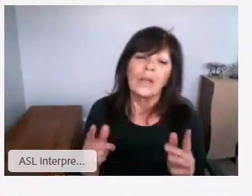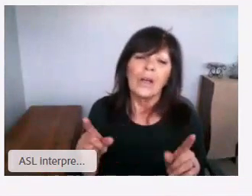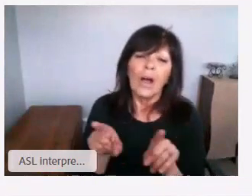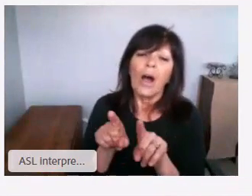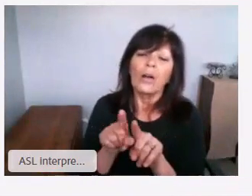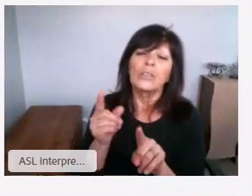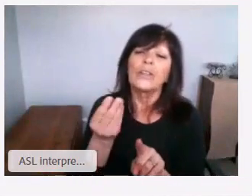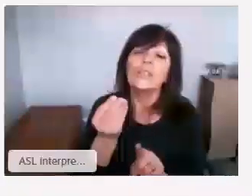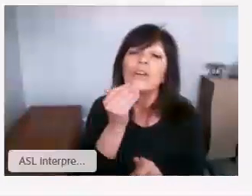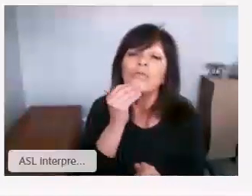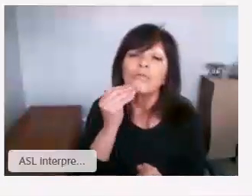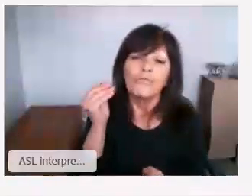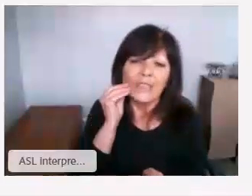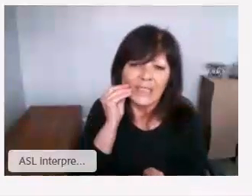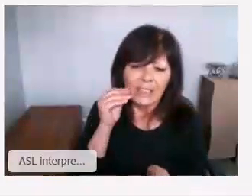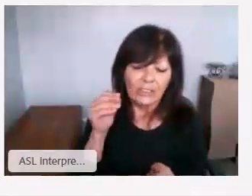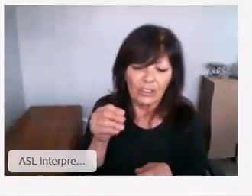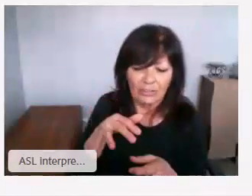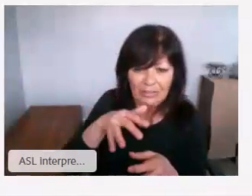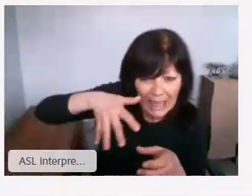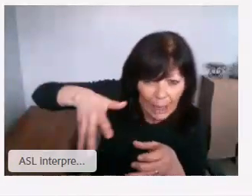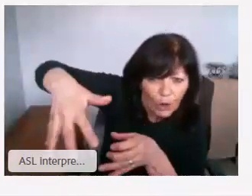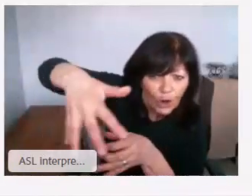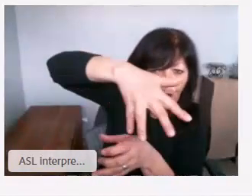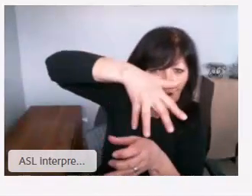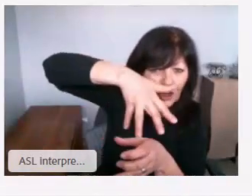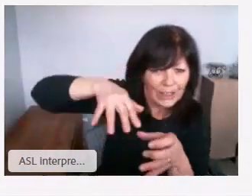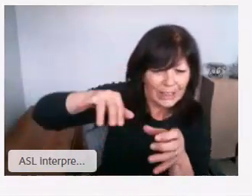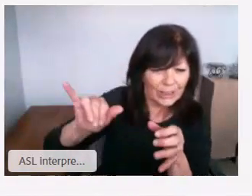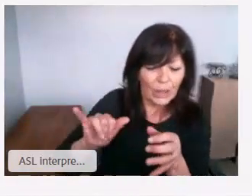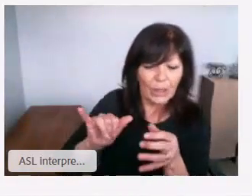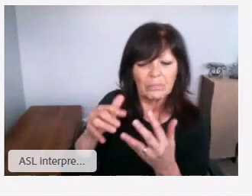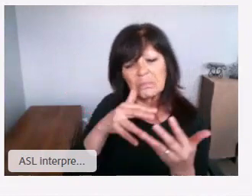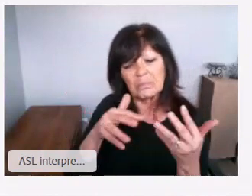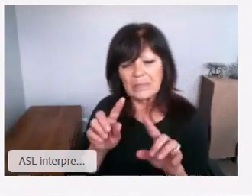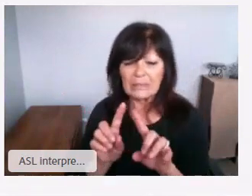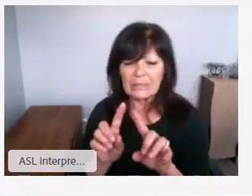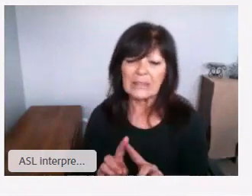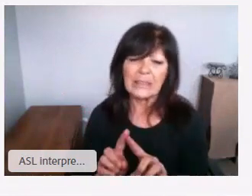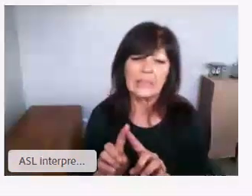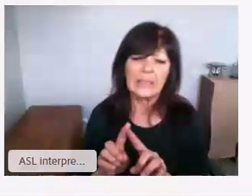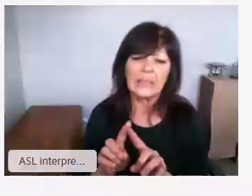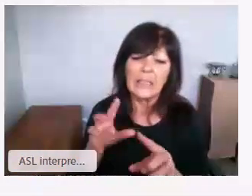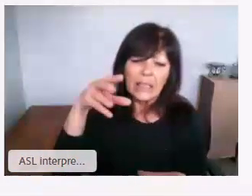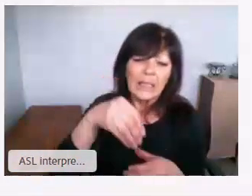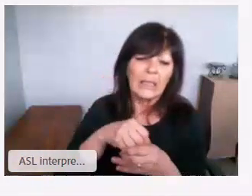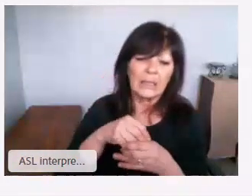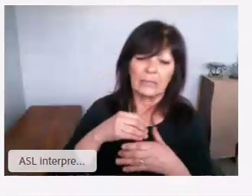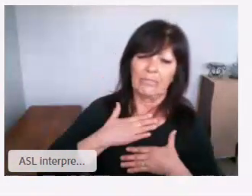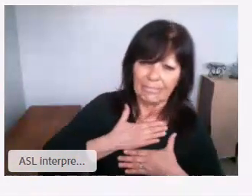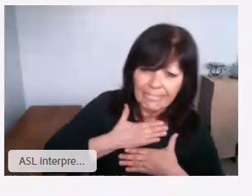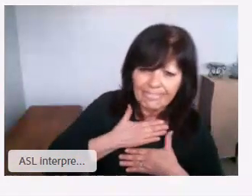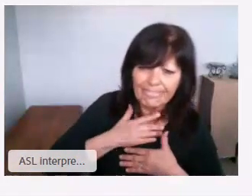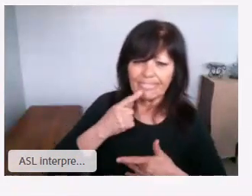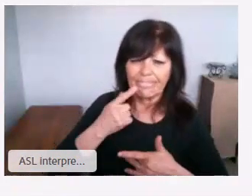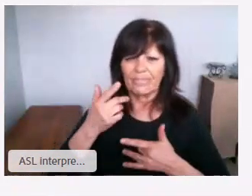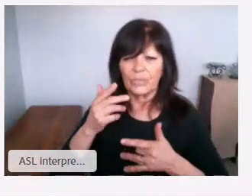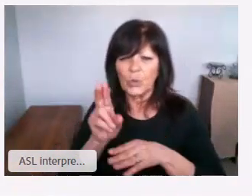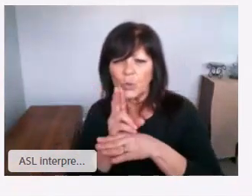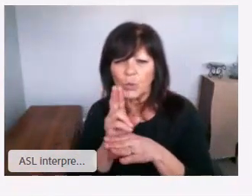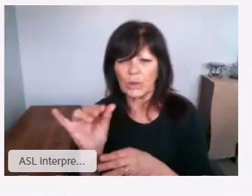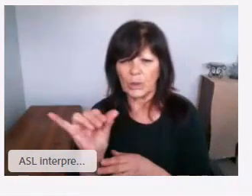that surround the campus also have mixes of various uses, including entertainment uses and recreation uses as